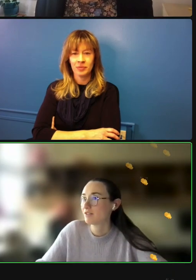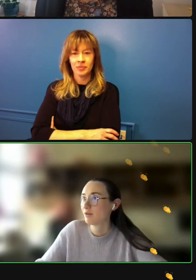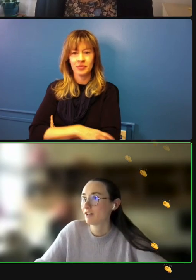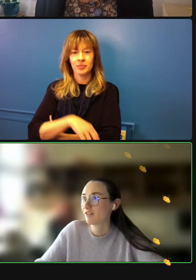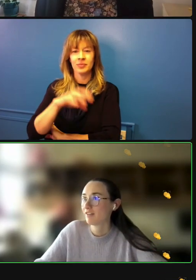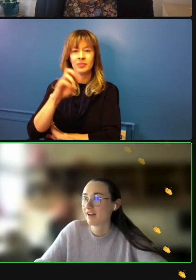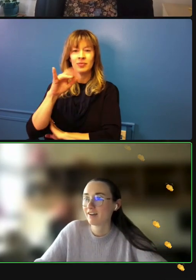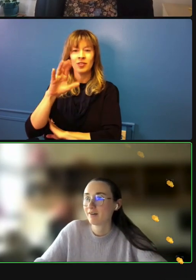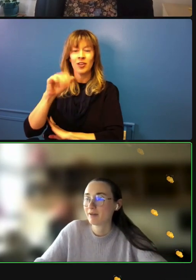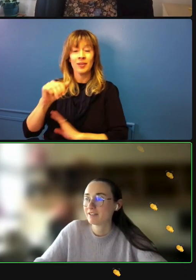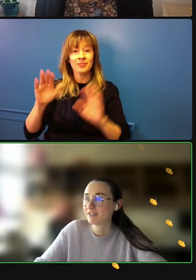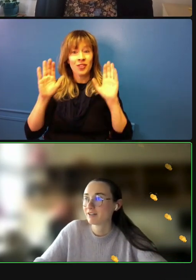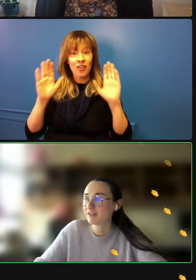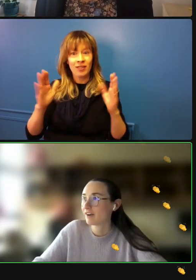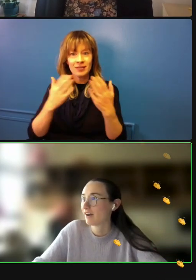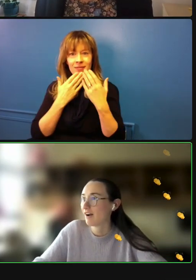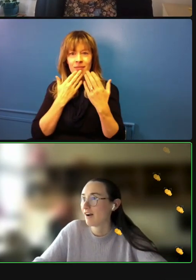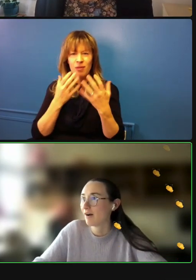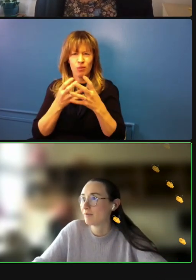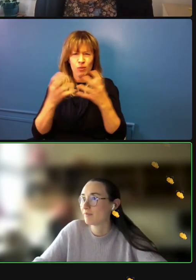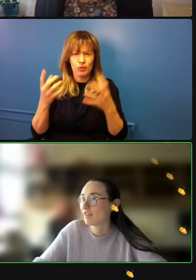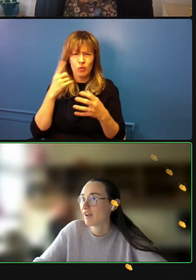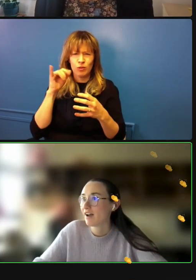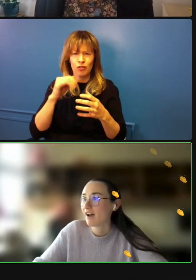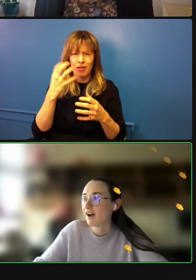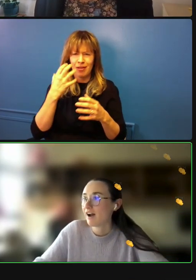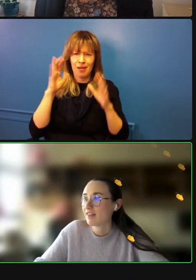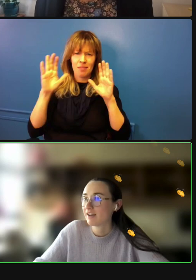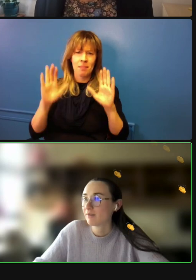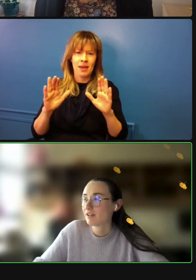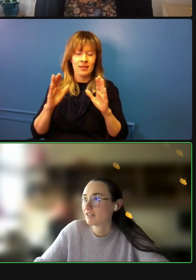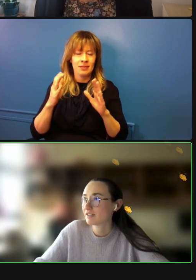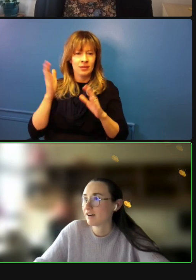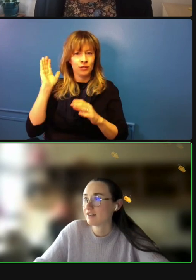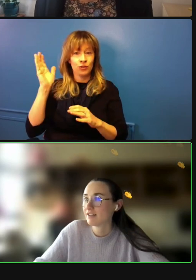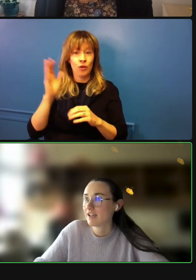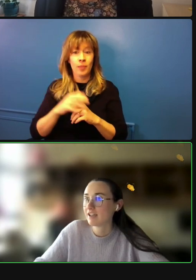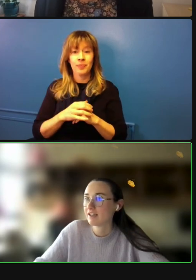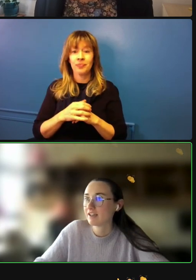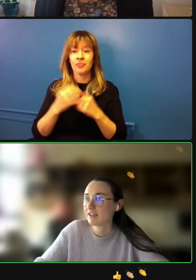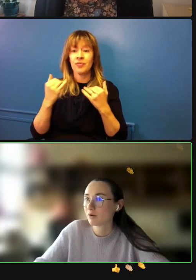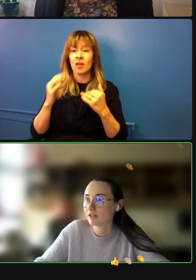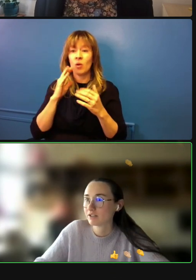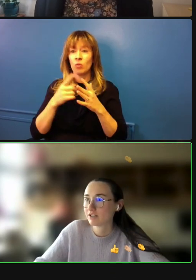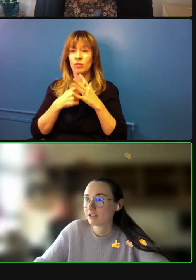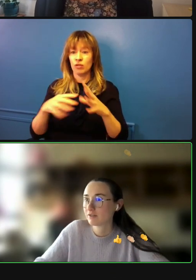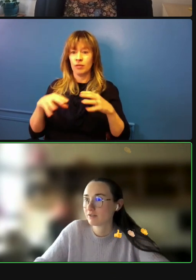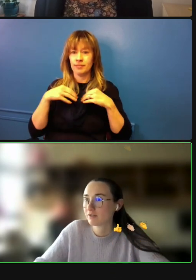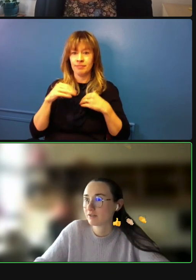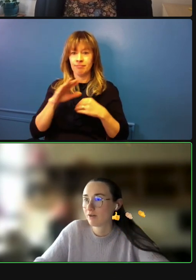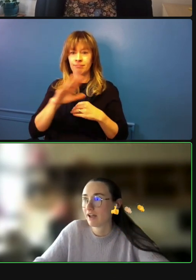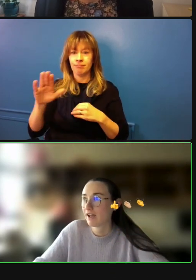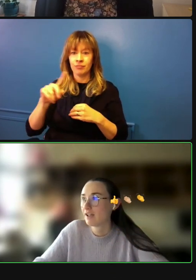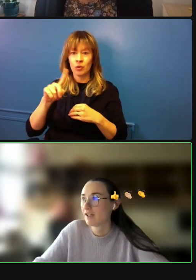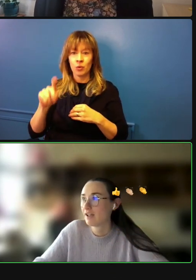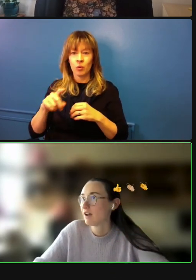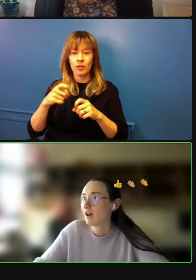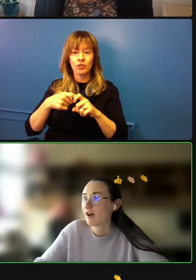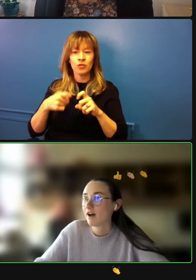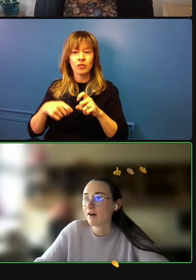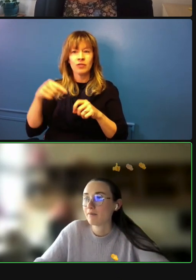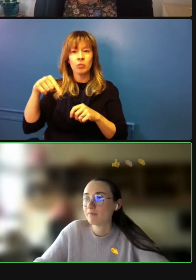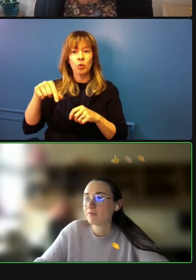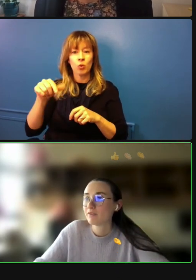Awesome. Thank you so much for that amazing talk. I think I'm going to start taking some questions from the Q&A.